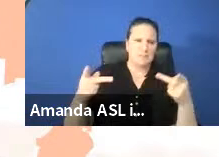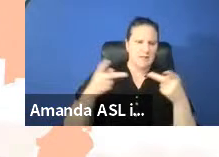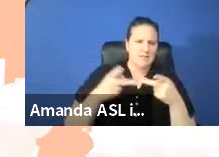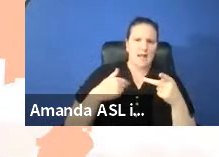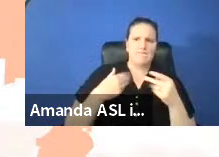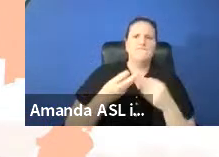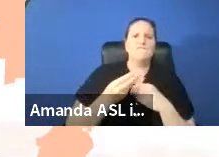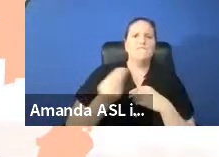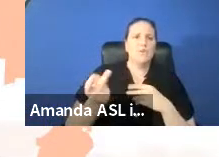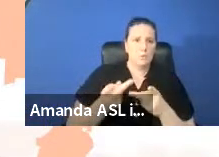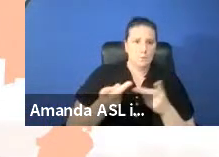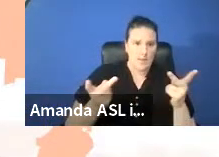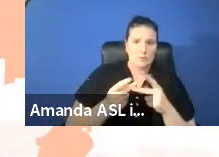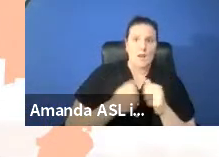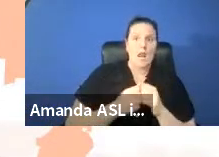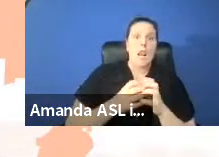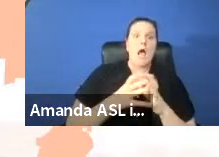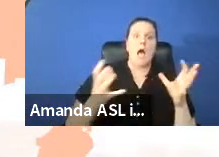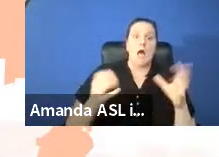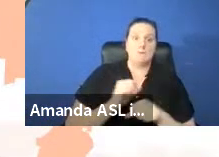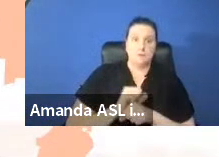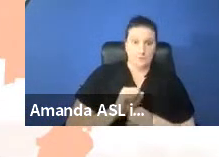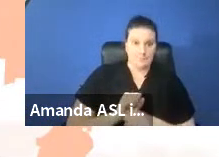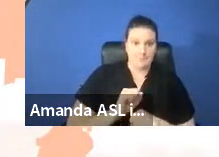a few places with a lot of jobs.